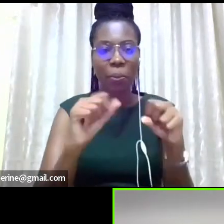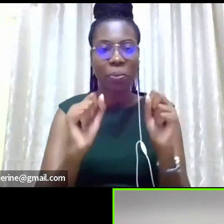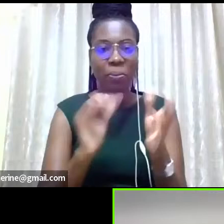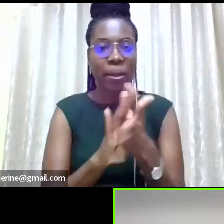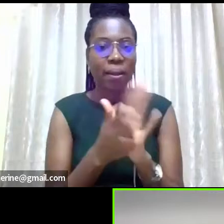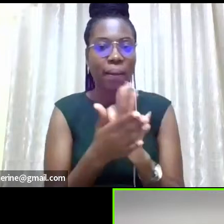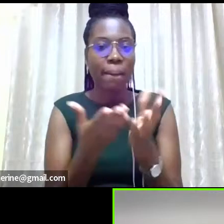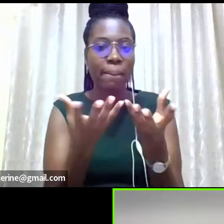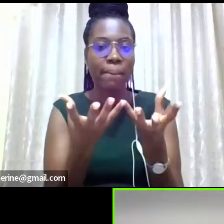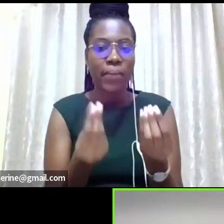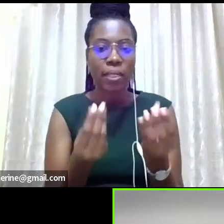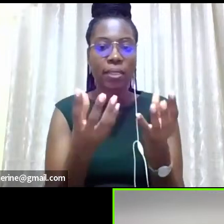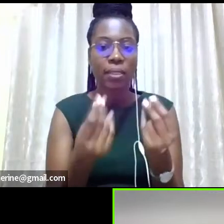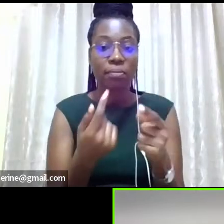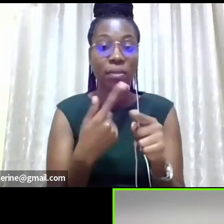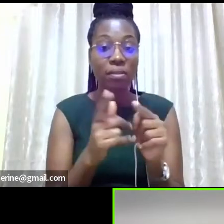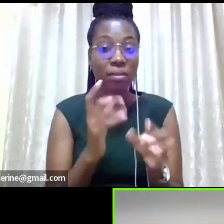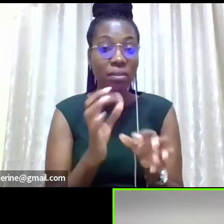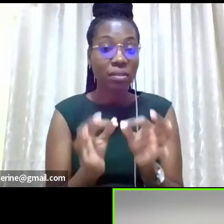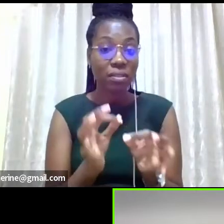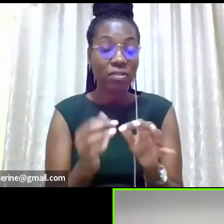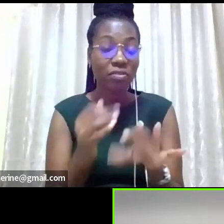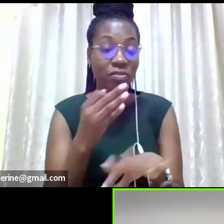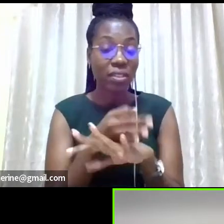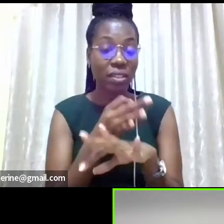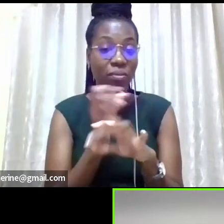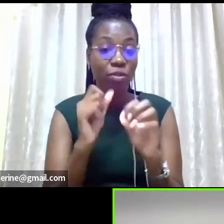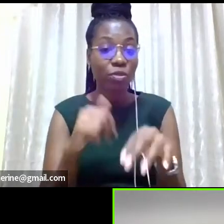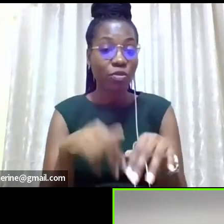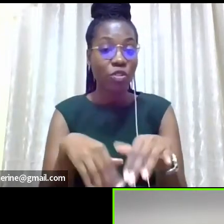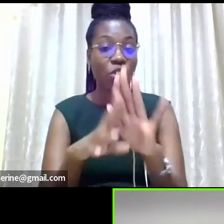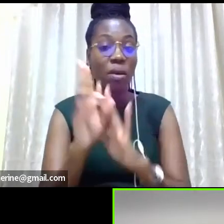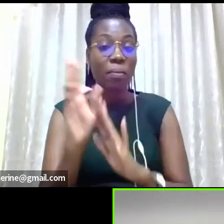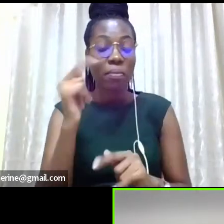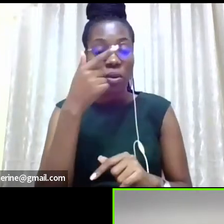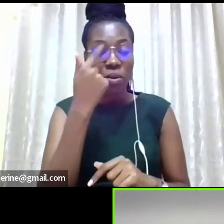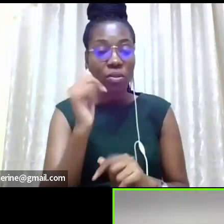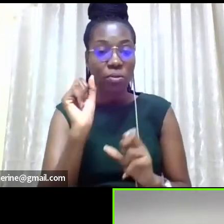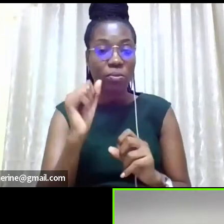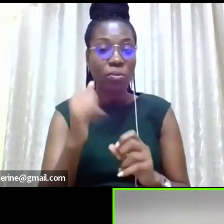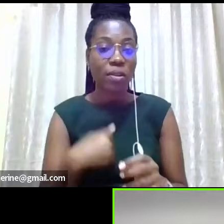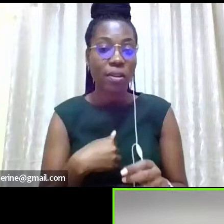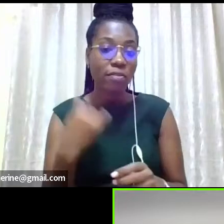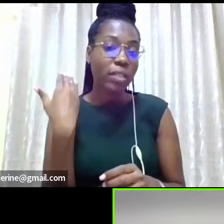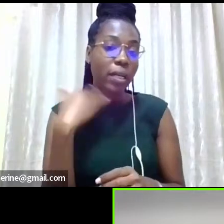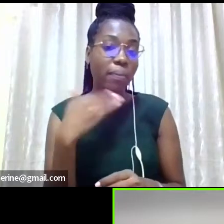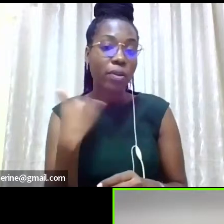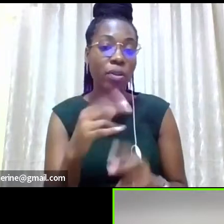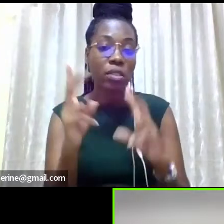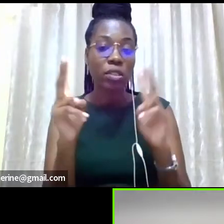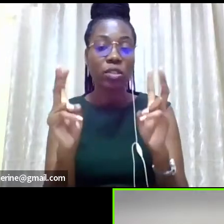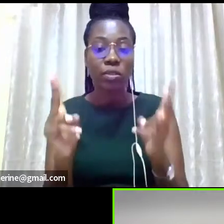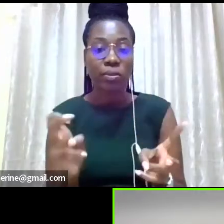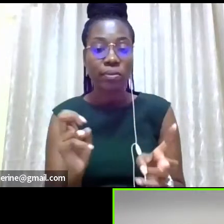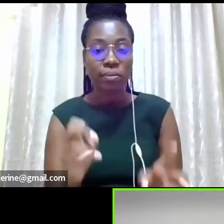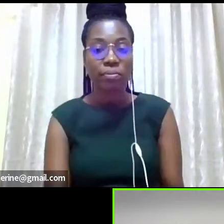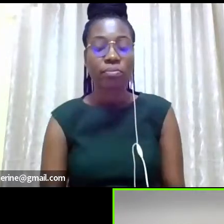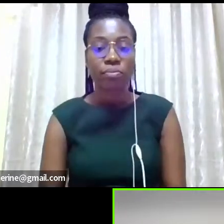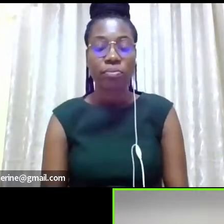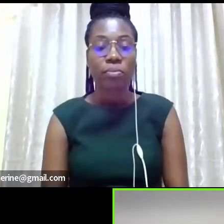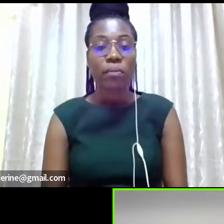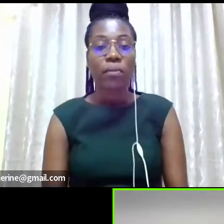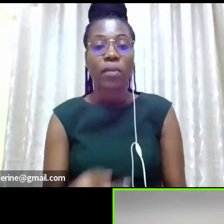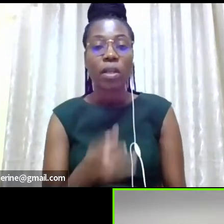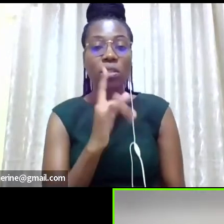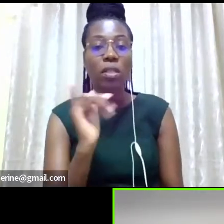a fraud case, then you may need to follow up, because that means that there's a criminal cause, whatever case ongoing. So it is